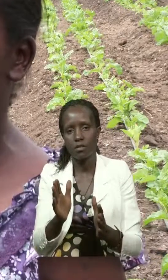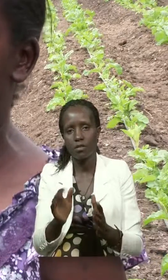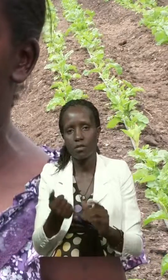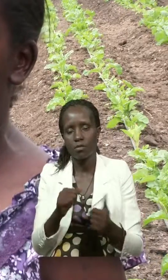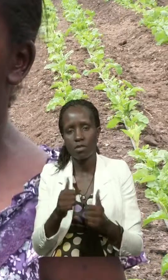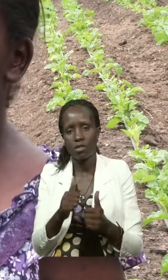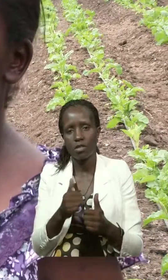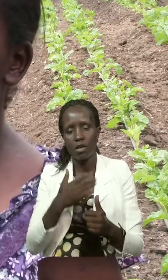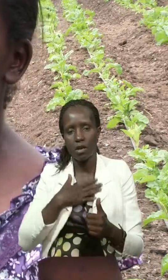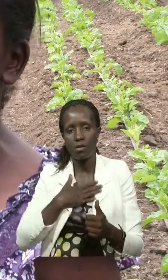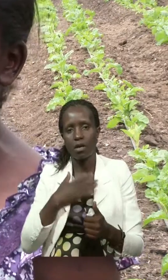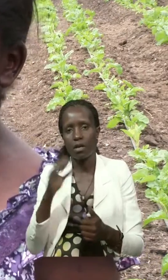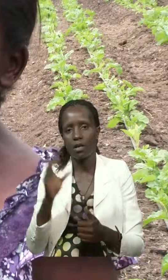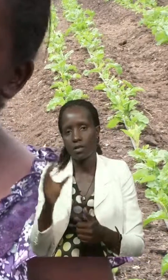main